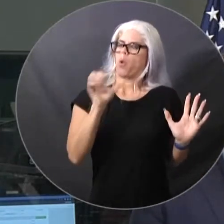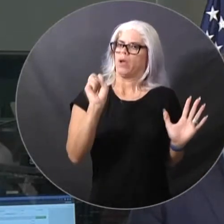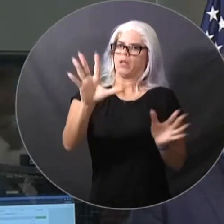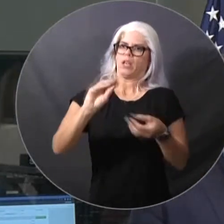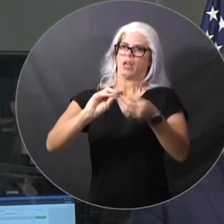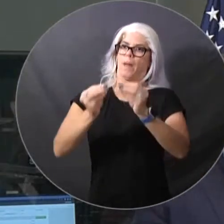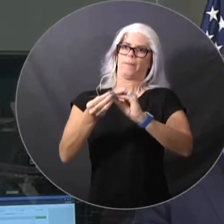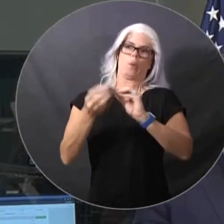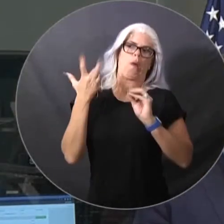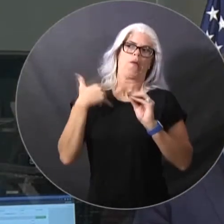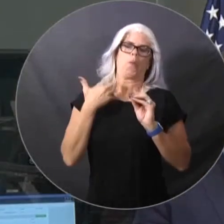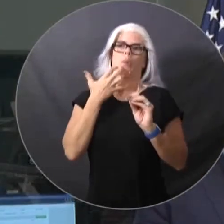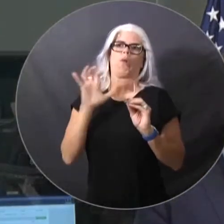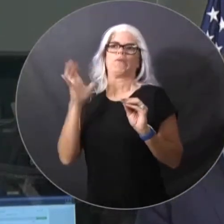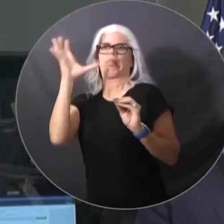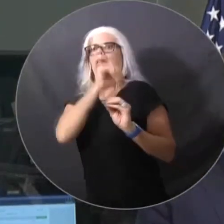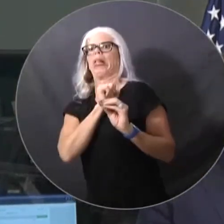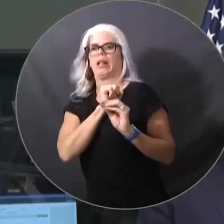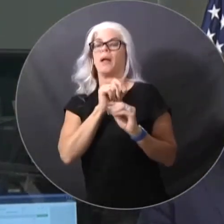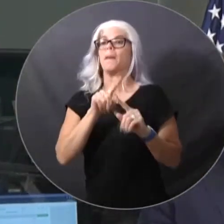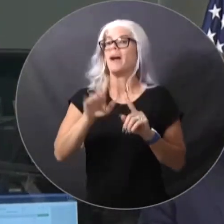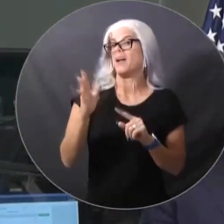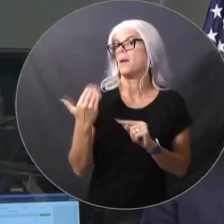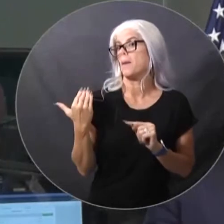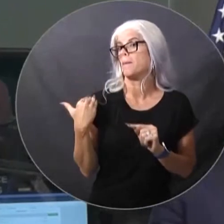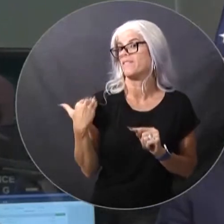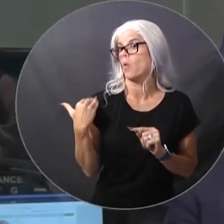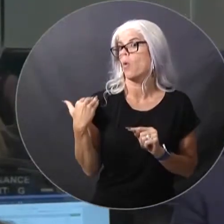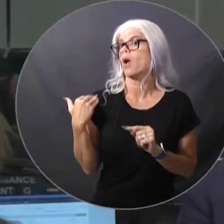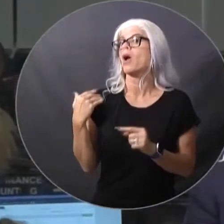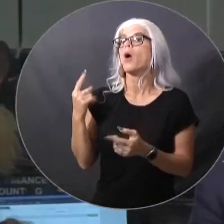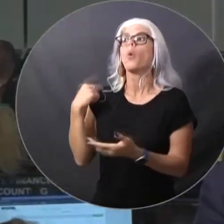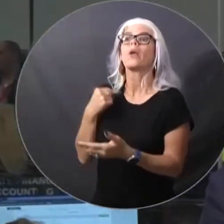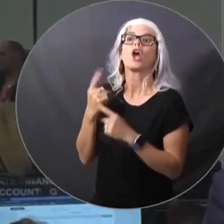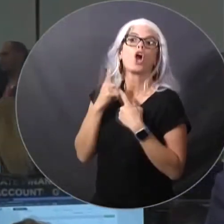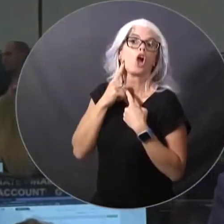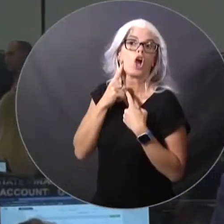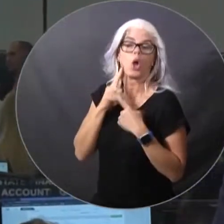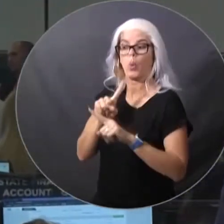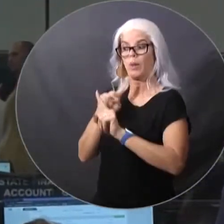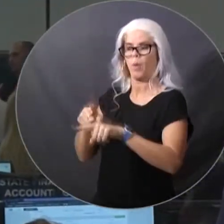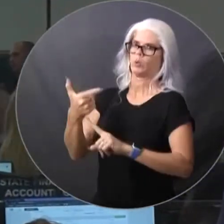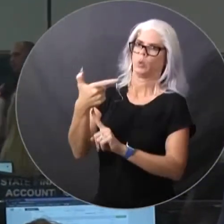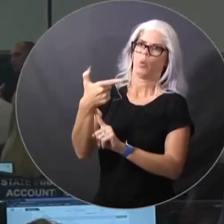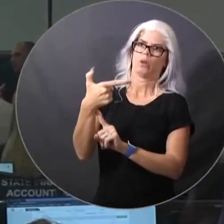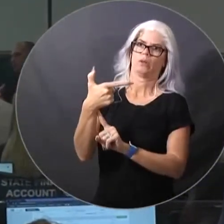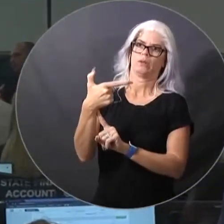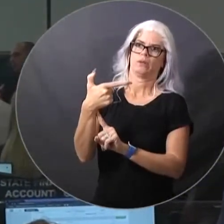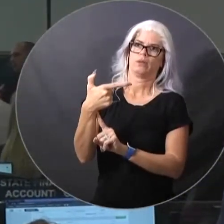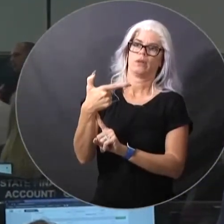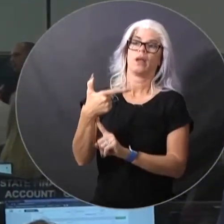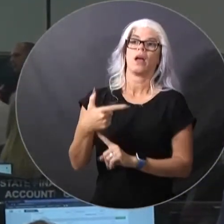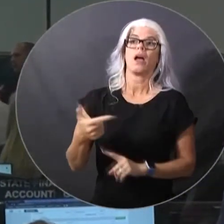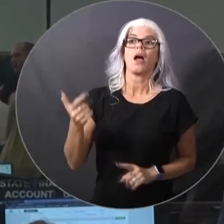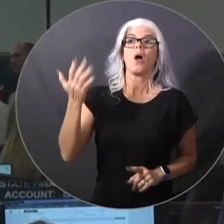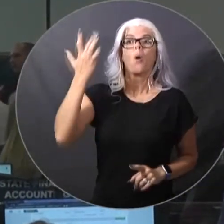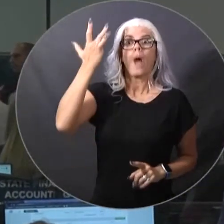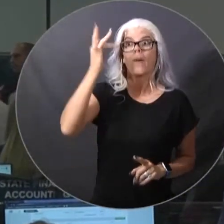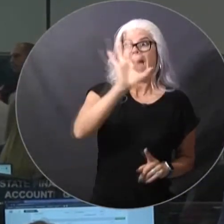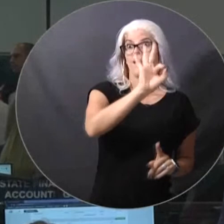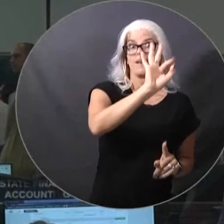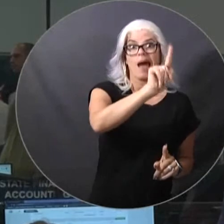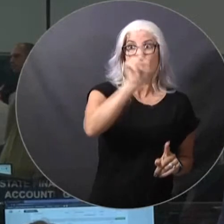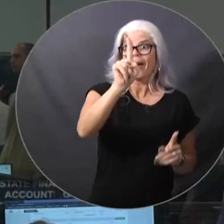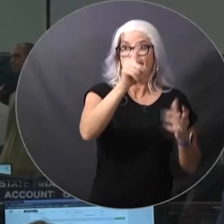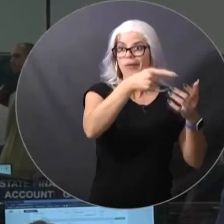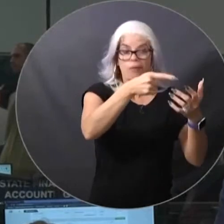know earlier today we had the initial report was 21, and then we, because of the 911 issues in that Southwest Florida